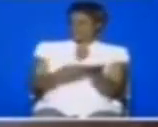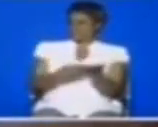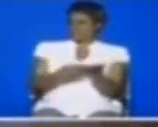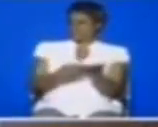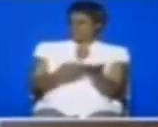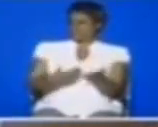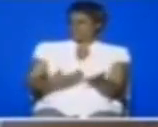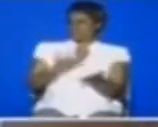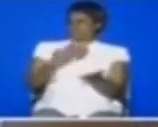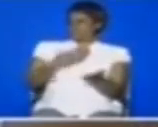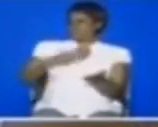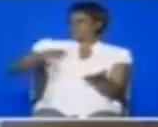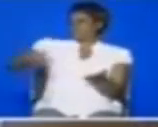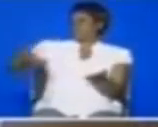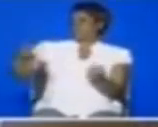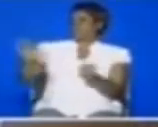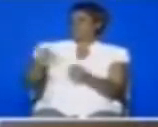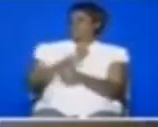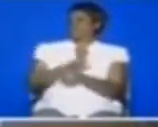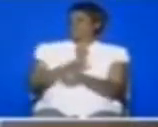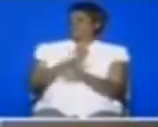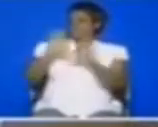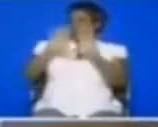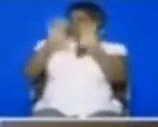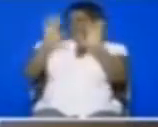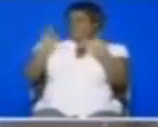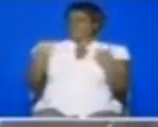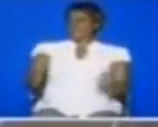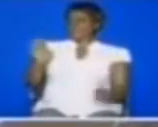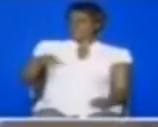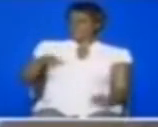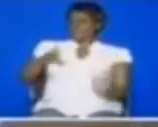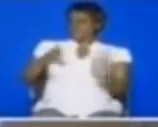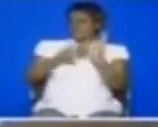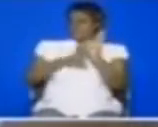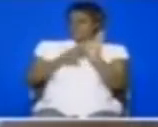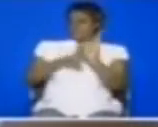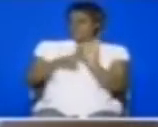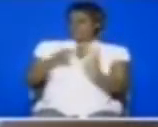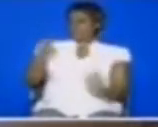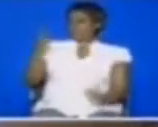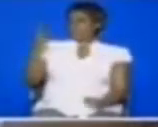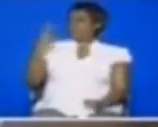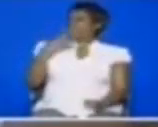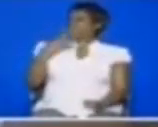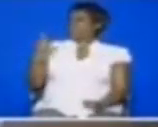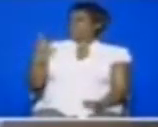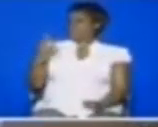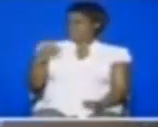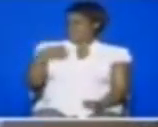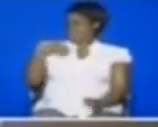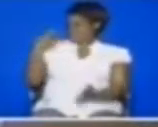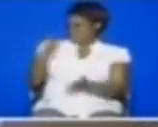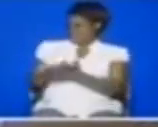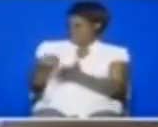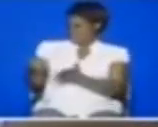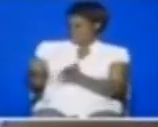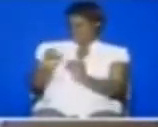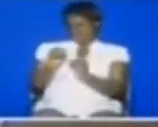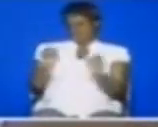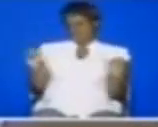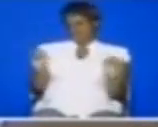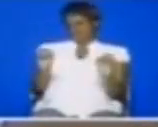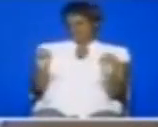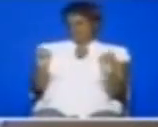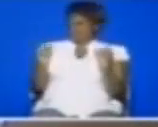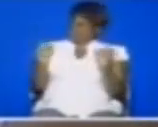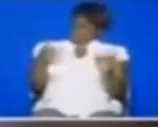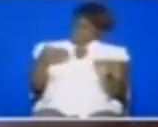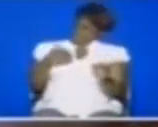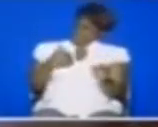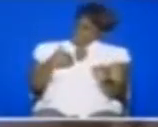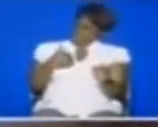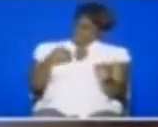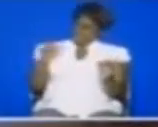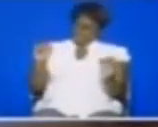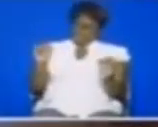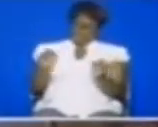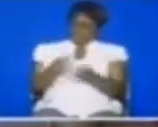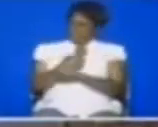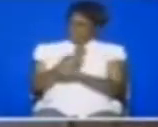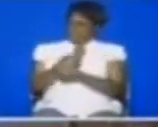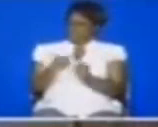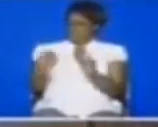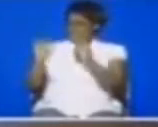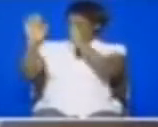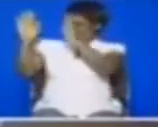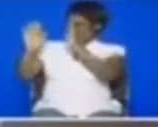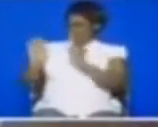around the entire county. I mean, the budget for county woman rep is about 400 million. I don't have that kind of money. Mm-hmm. And even if I did, I wouldn't